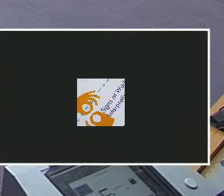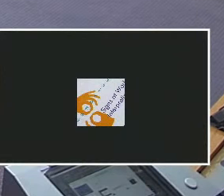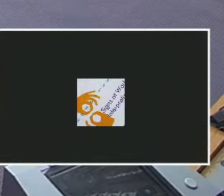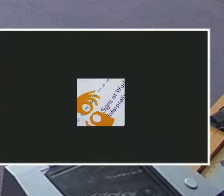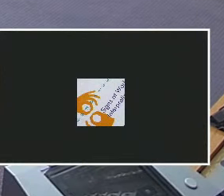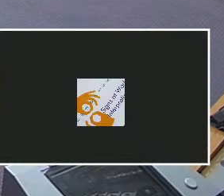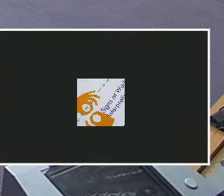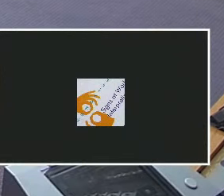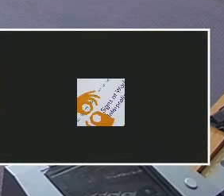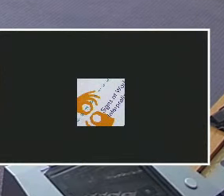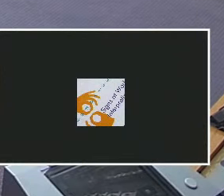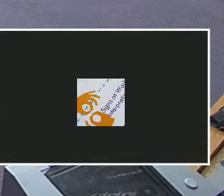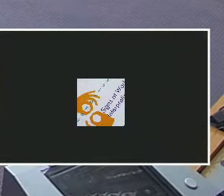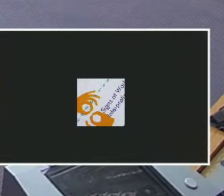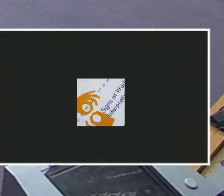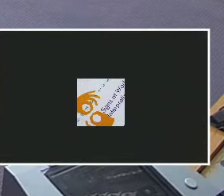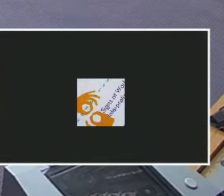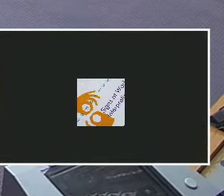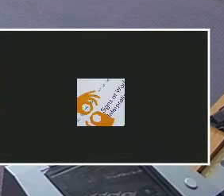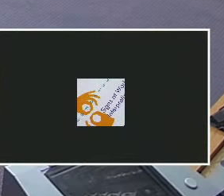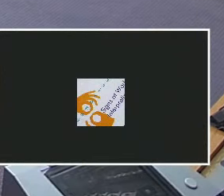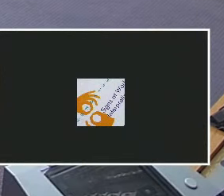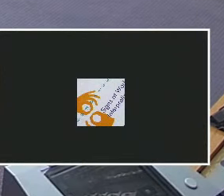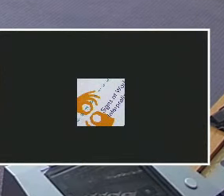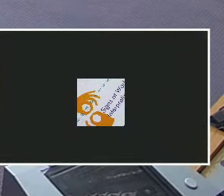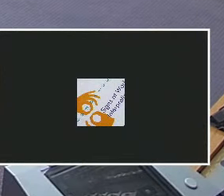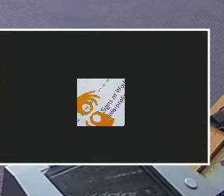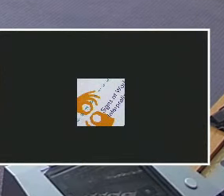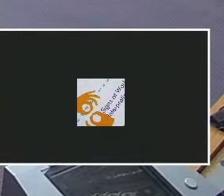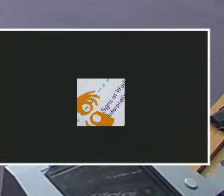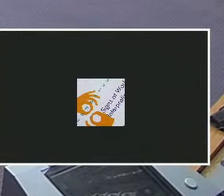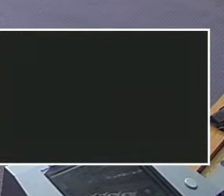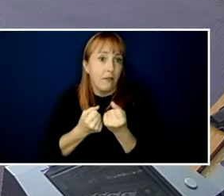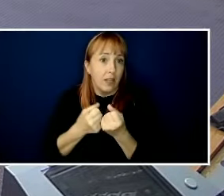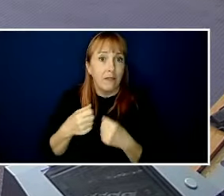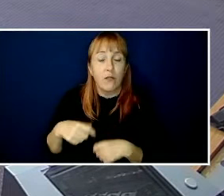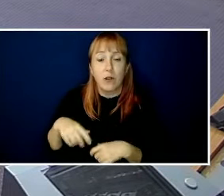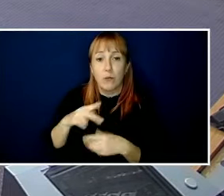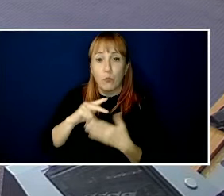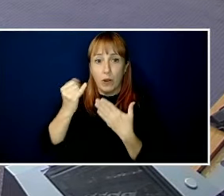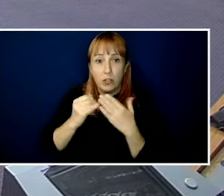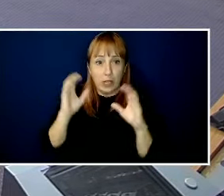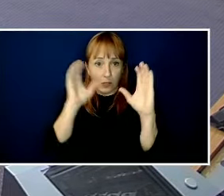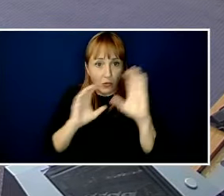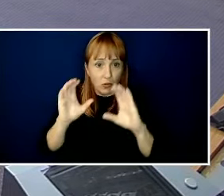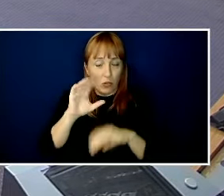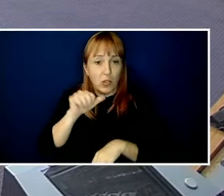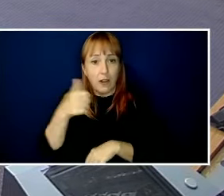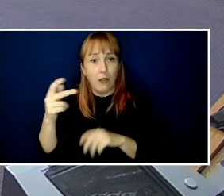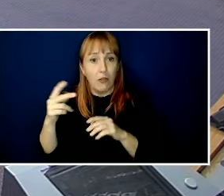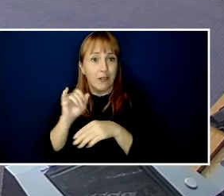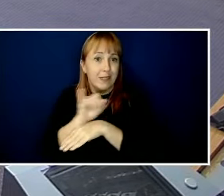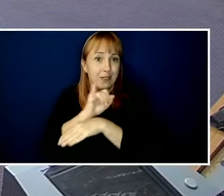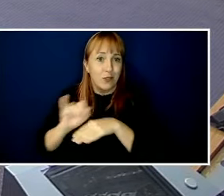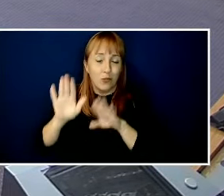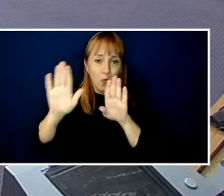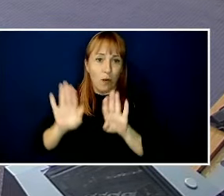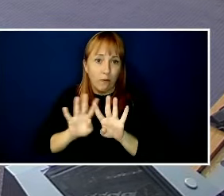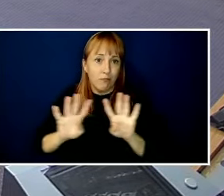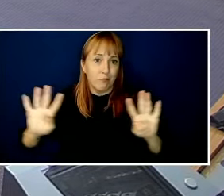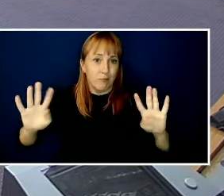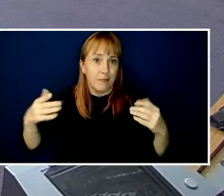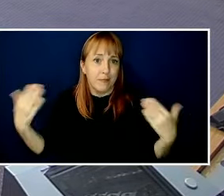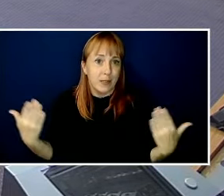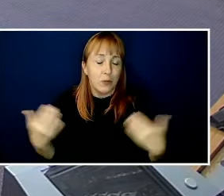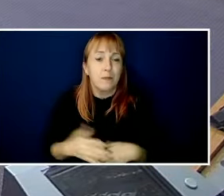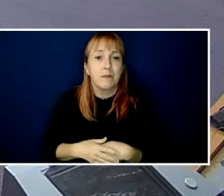name is Paul Hines. I am here as an advocate for Albertina Kerr and Project Search and these wonderful interns that I have with me. So I